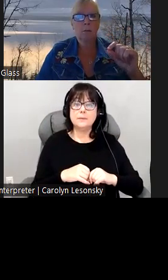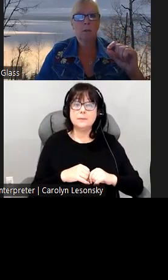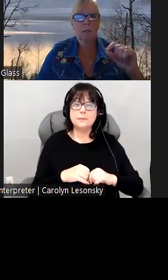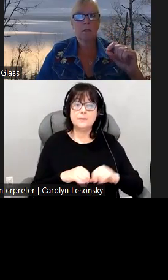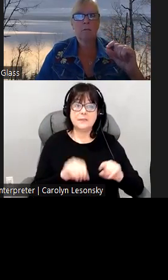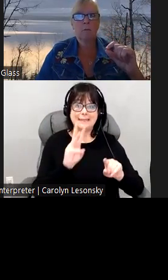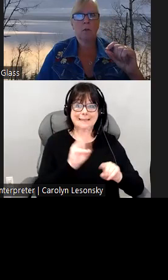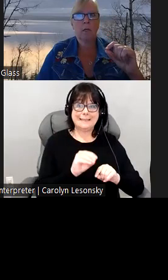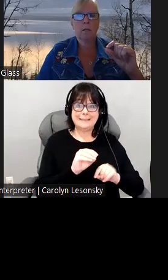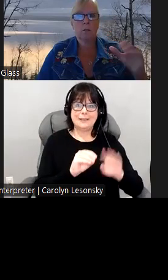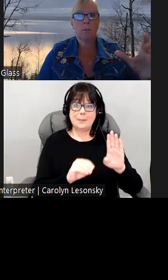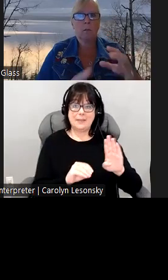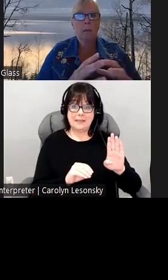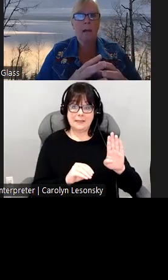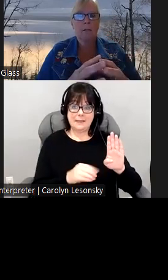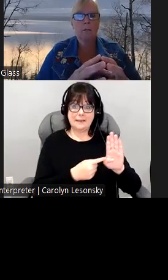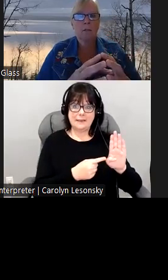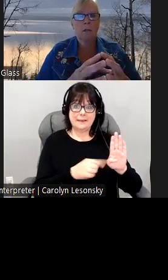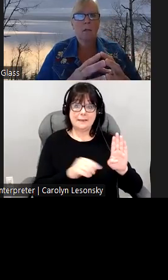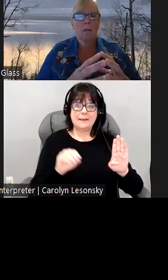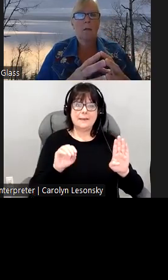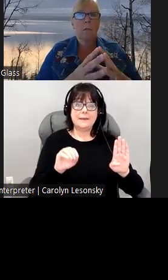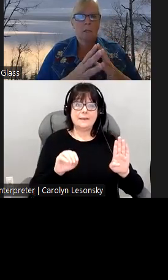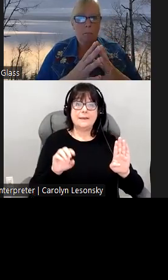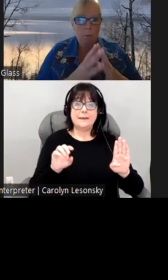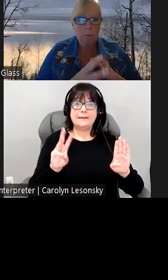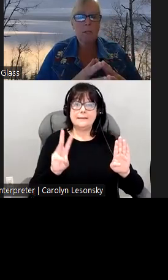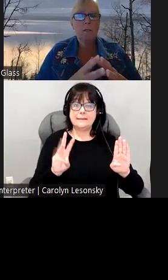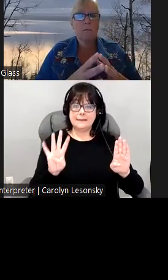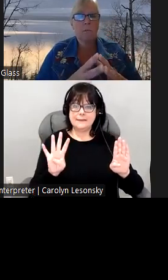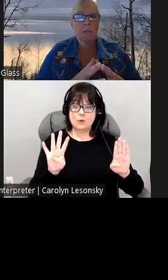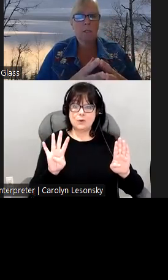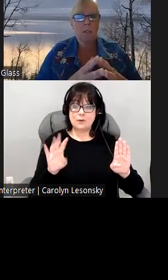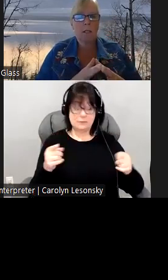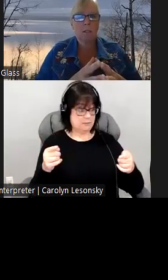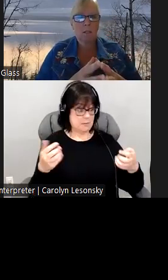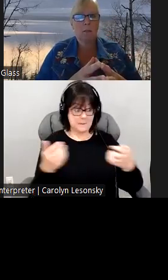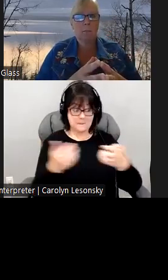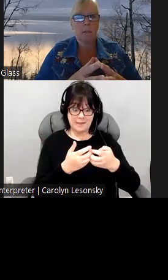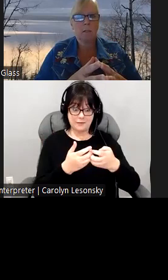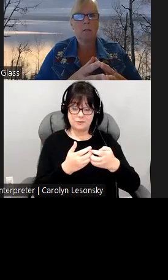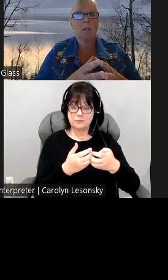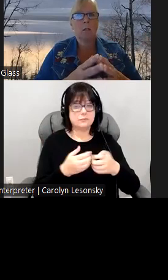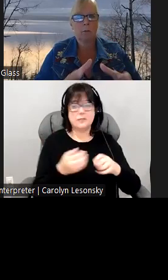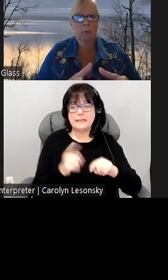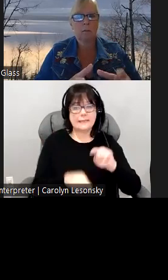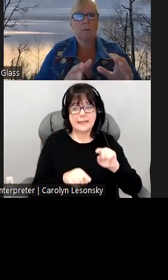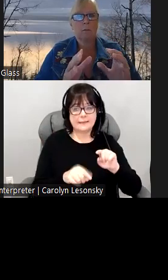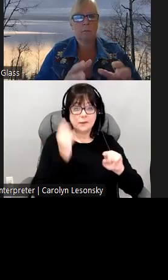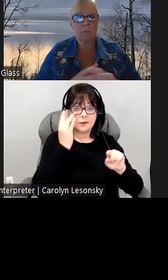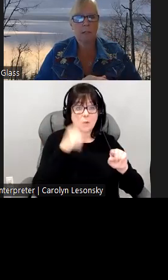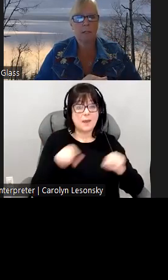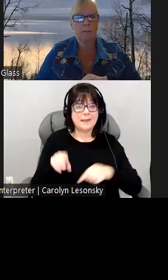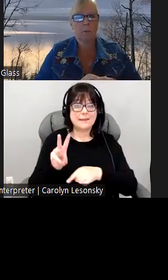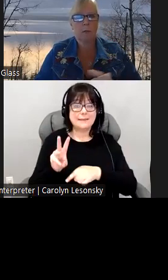DSQ 64 and assume they will match, because most of the information in the DSQ is based on closed